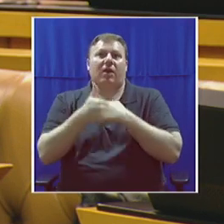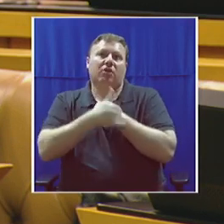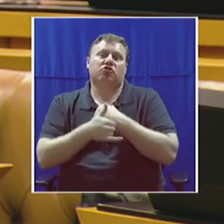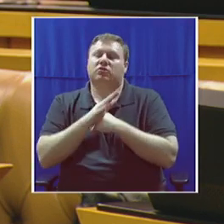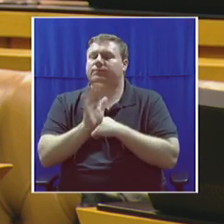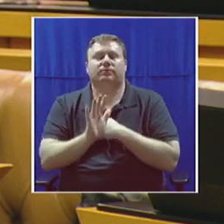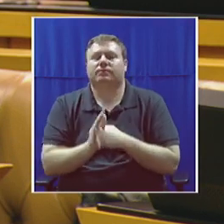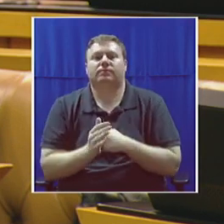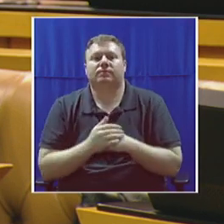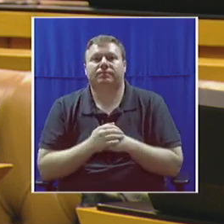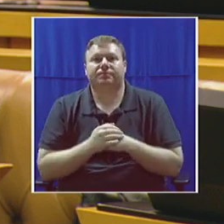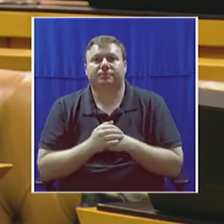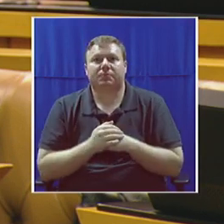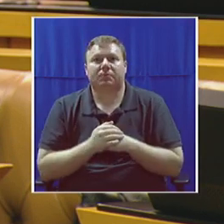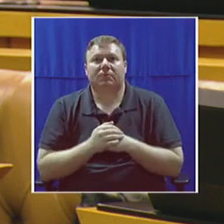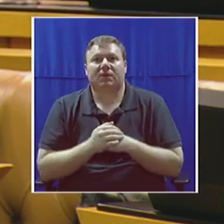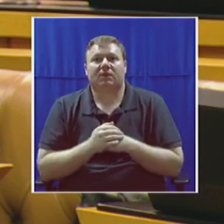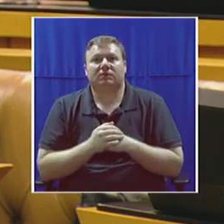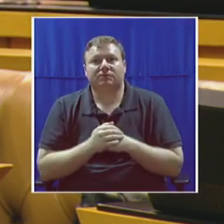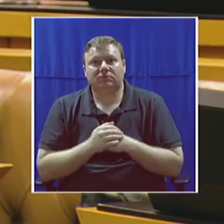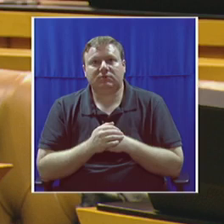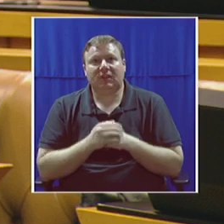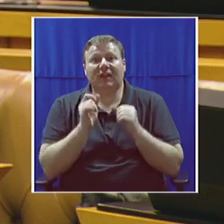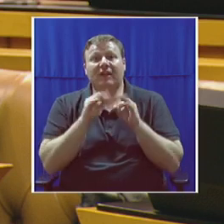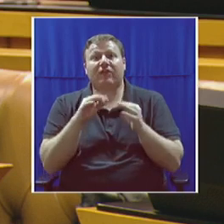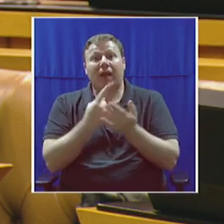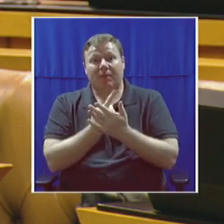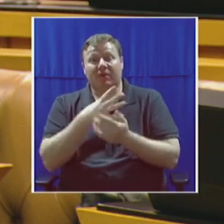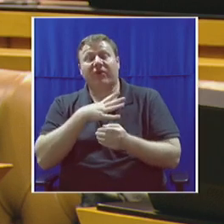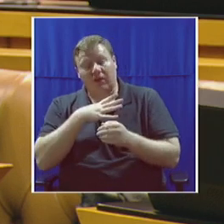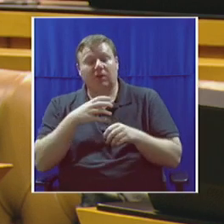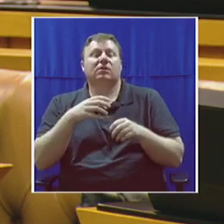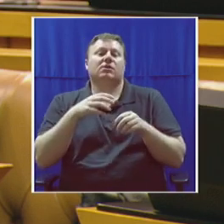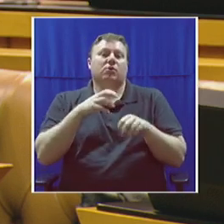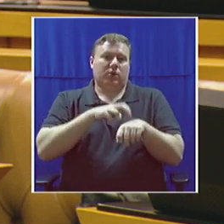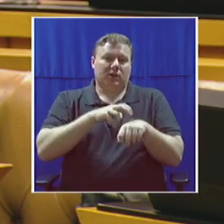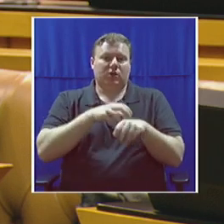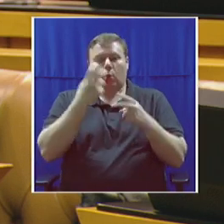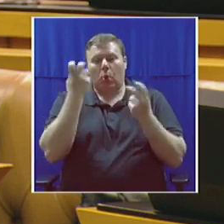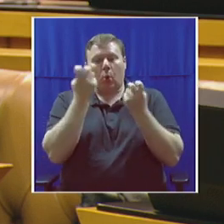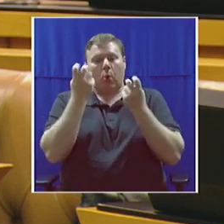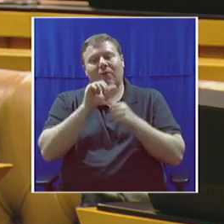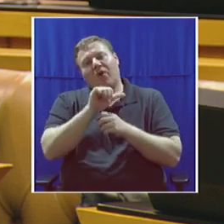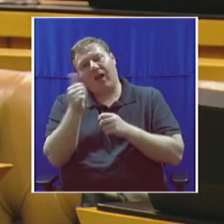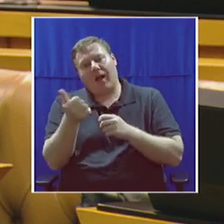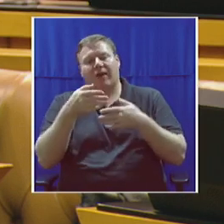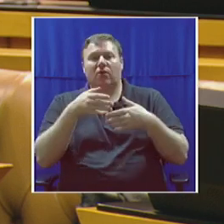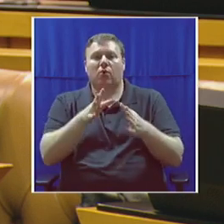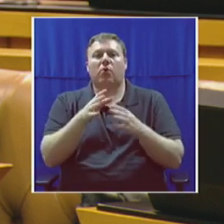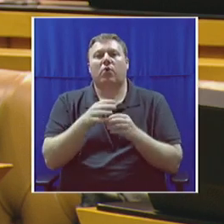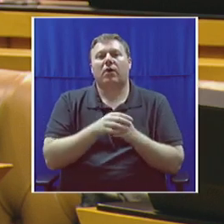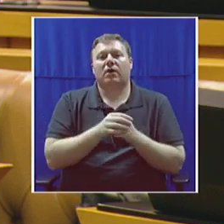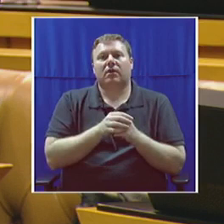that we'll diversify sources of energy to South Africa we'll get oil from Nigeria